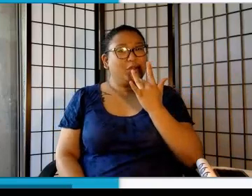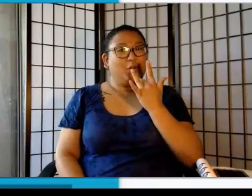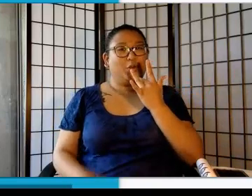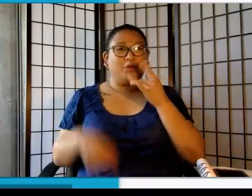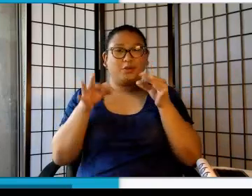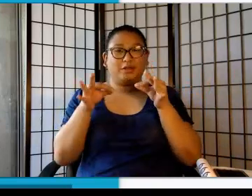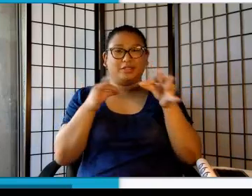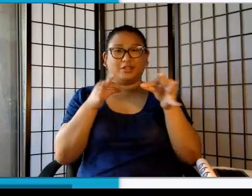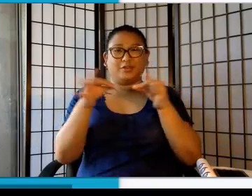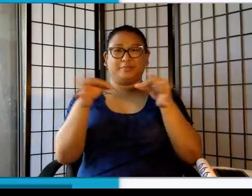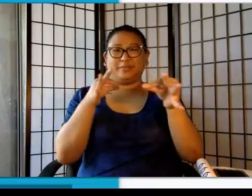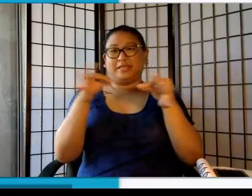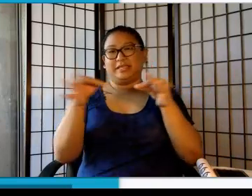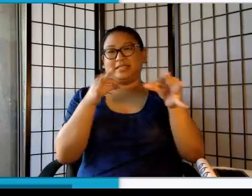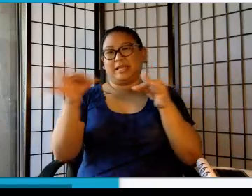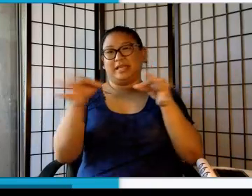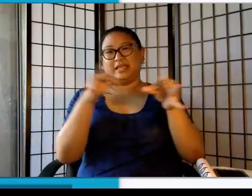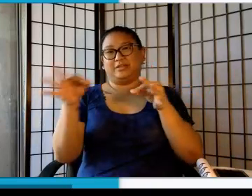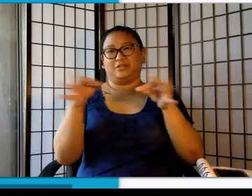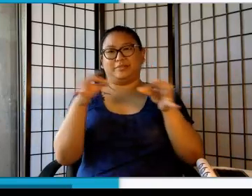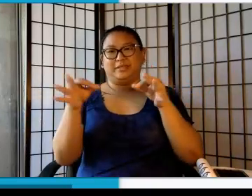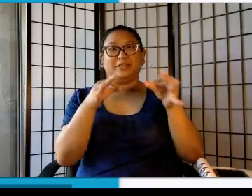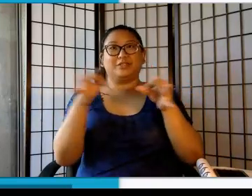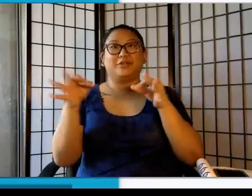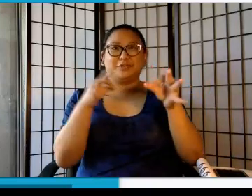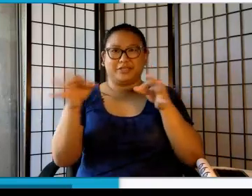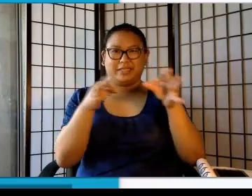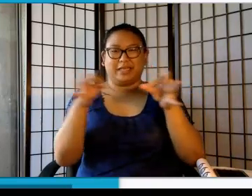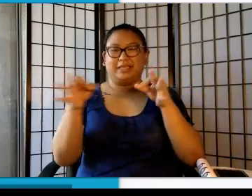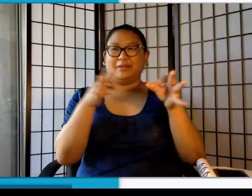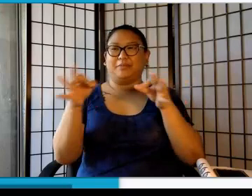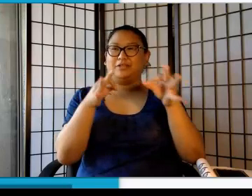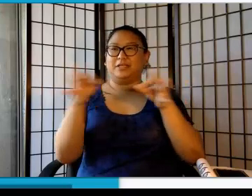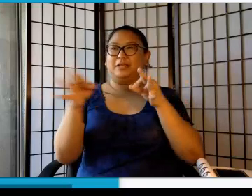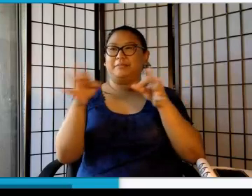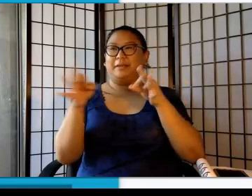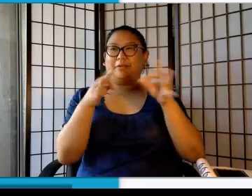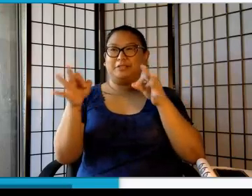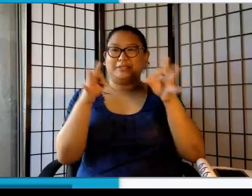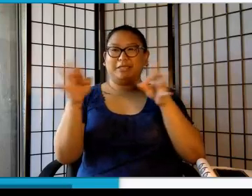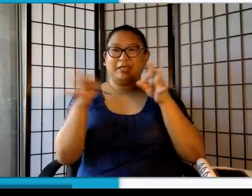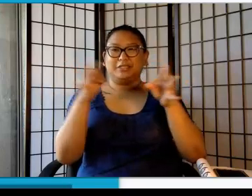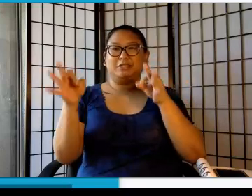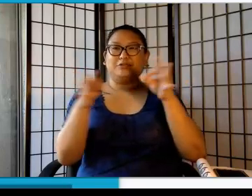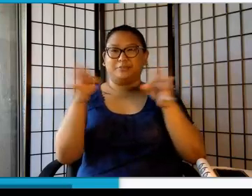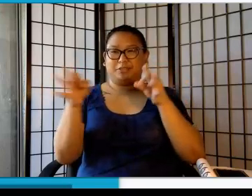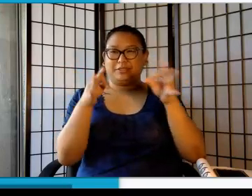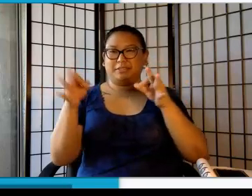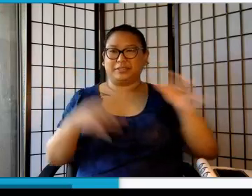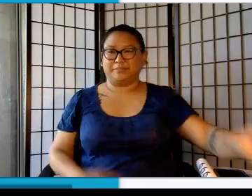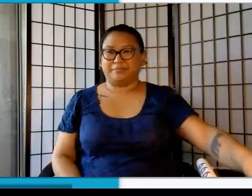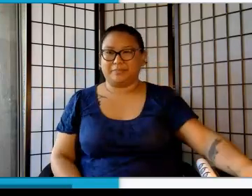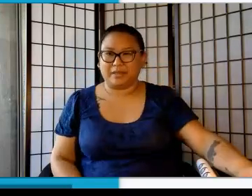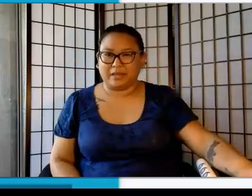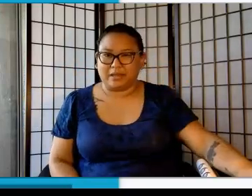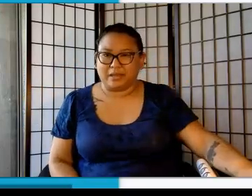taste or your description signs. My apologies.